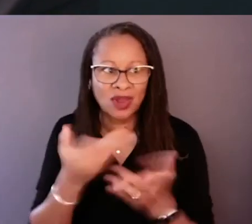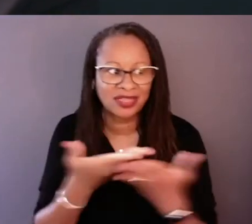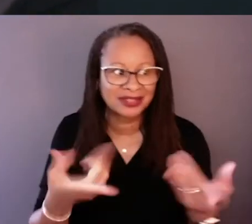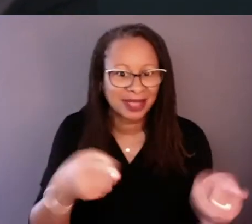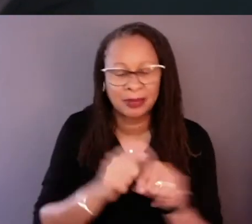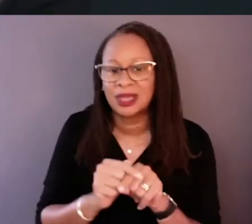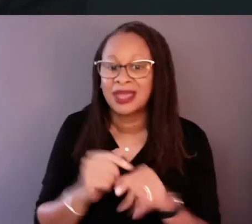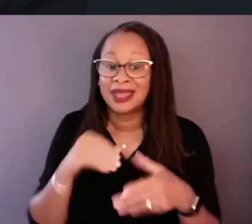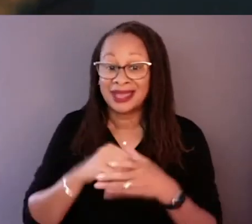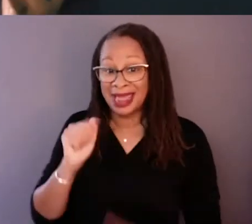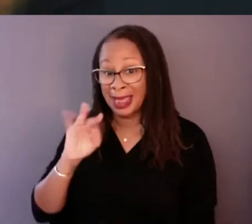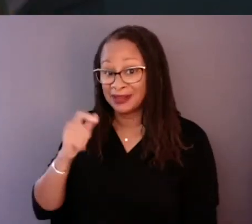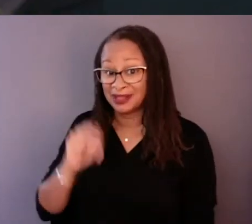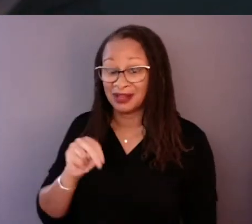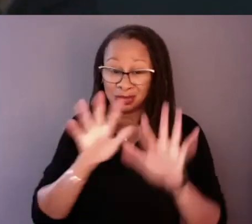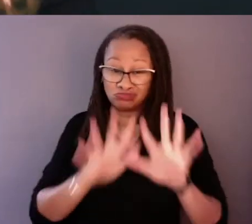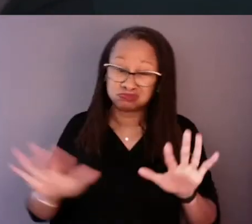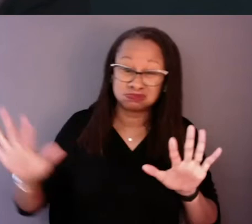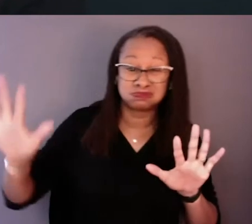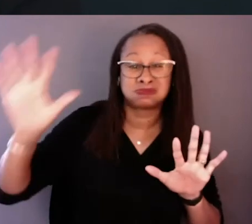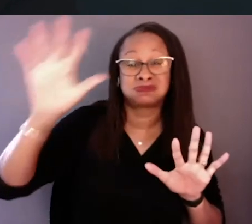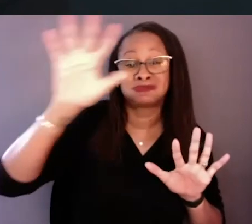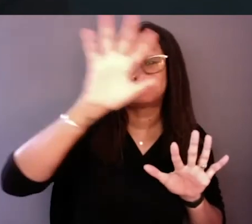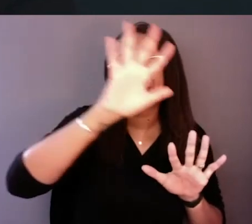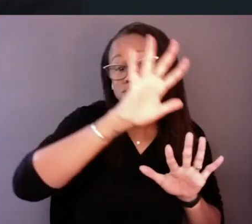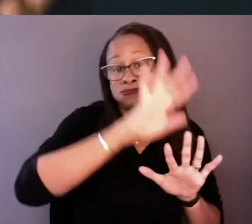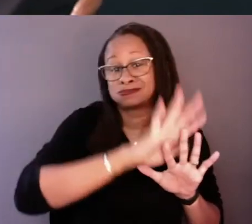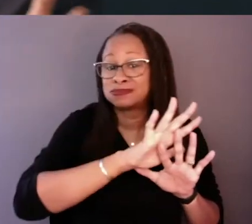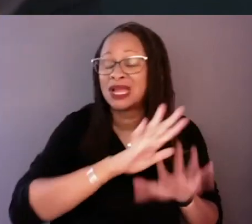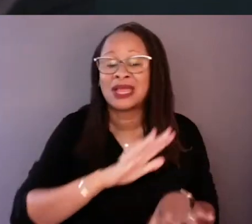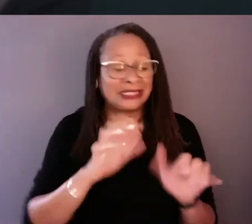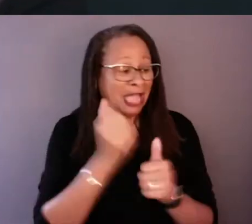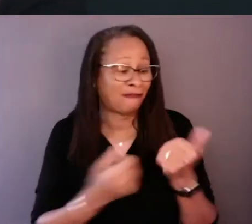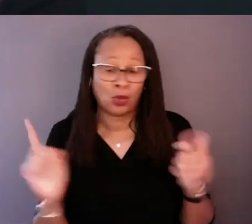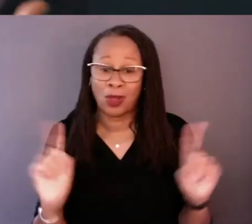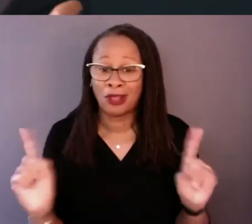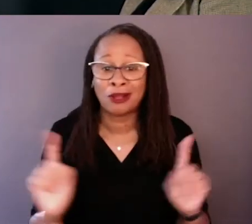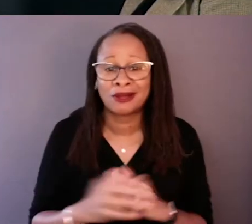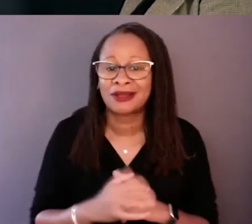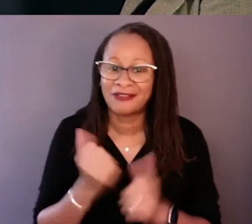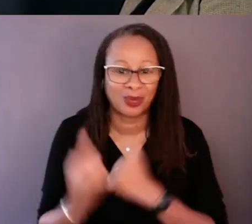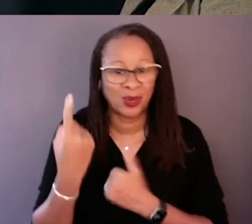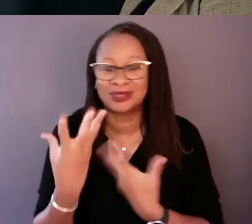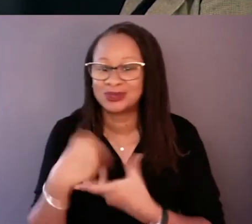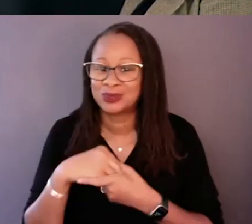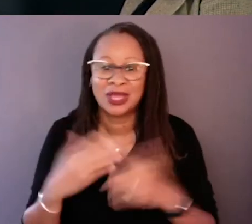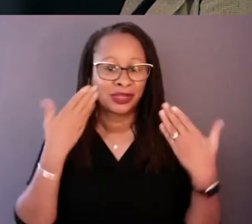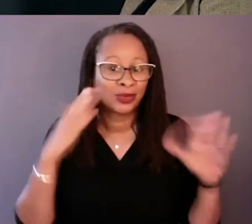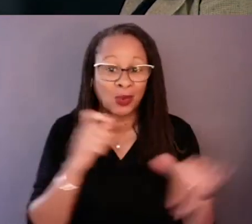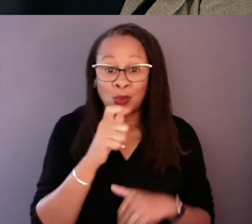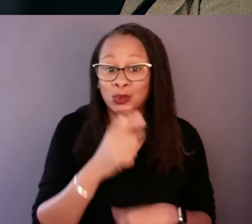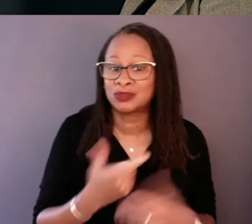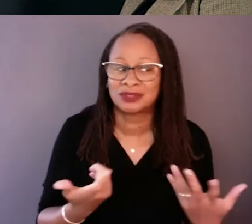In the Amazon, it's kind of spread, and it's like, it's pretty much everywhere, everyone, you know, you don't know. There's